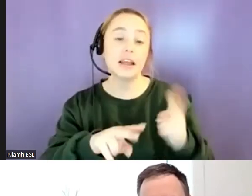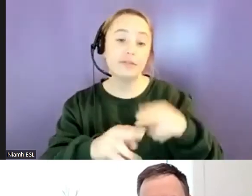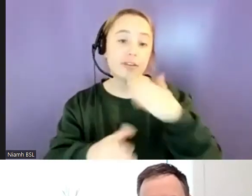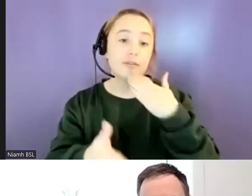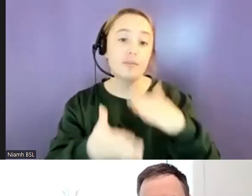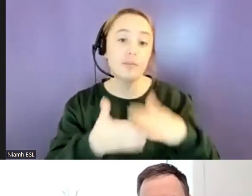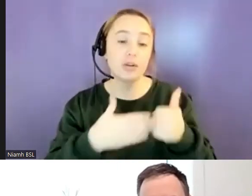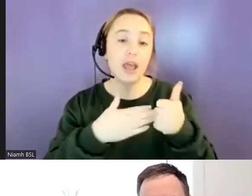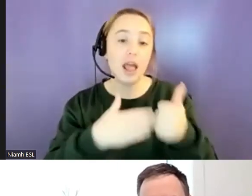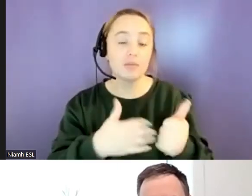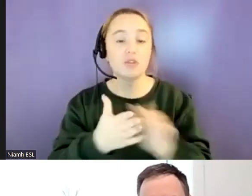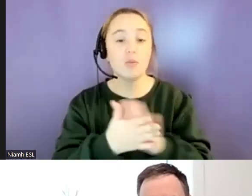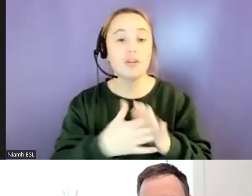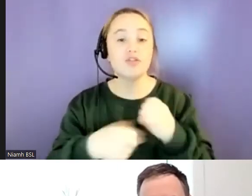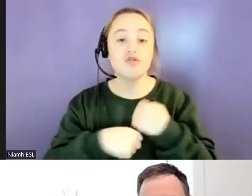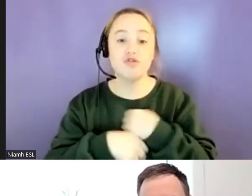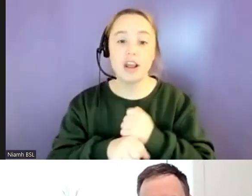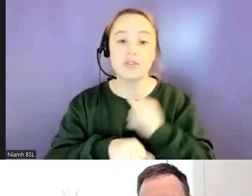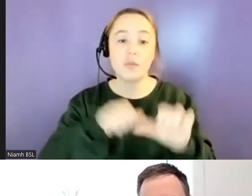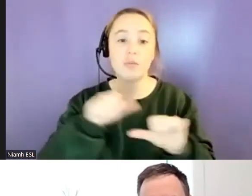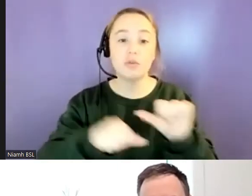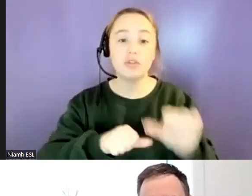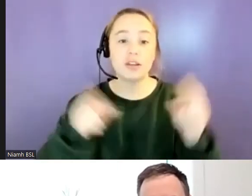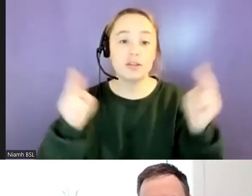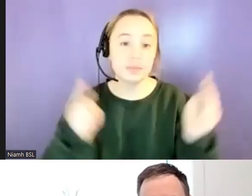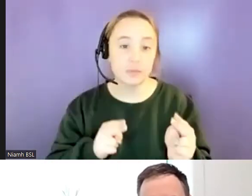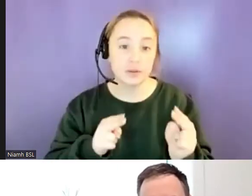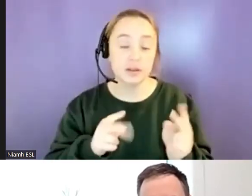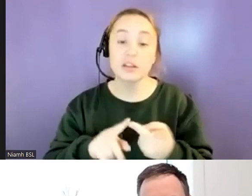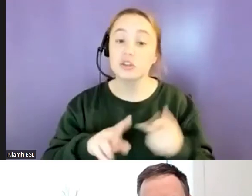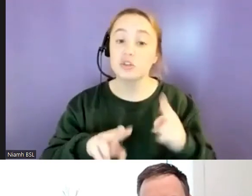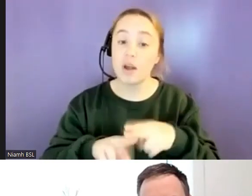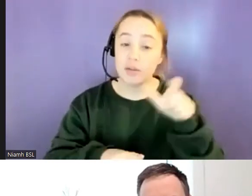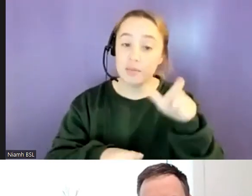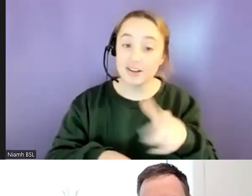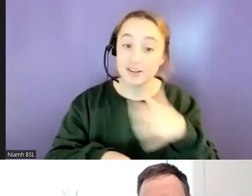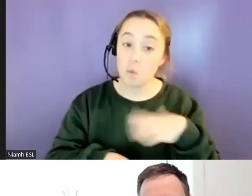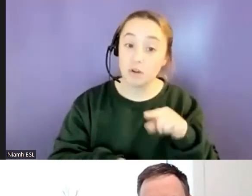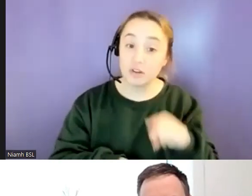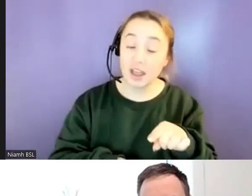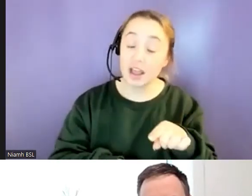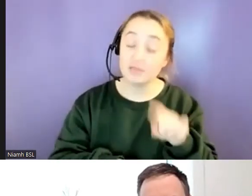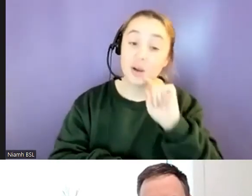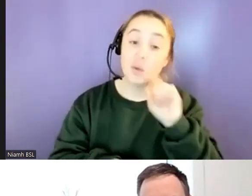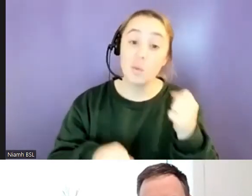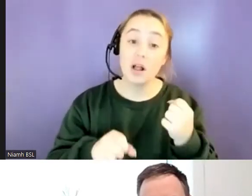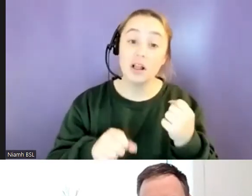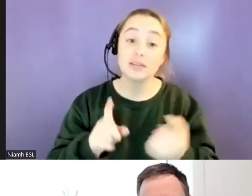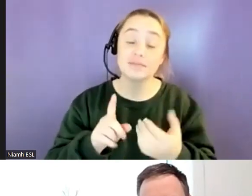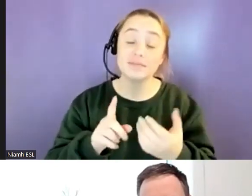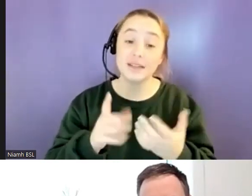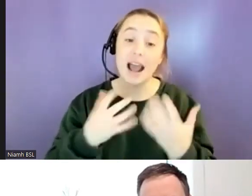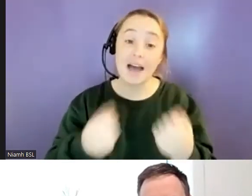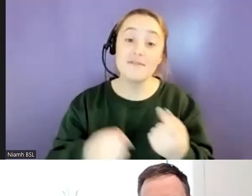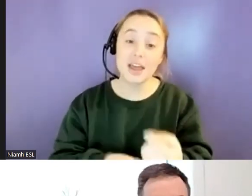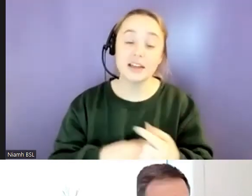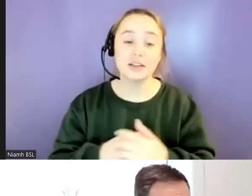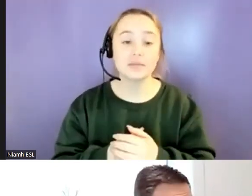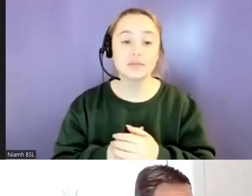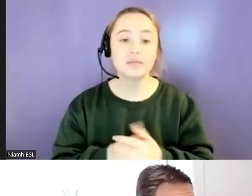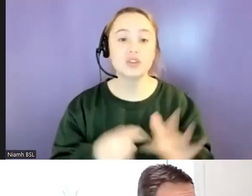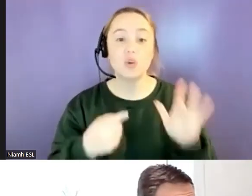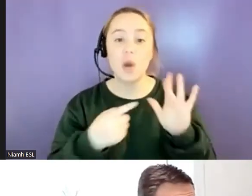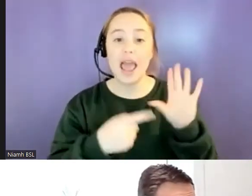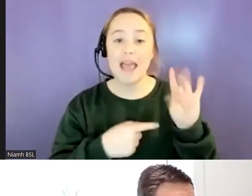those processes. If that's what they're looking for, that's what they'll get. If they arrive and decide, you know what, Inverness is quite a